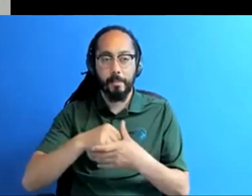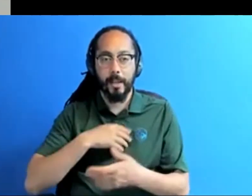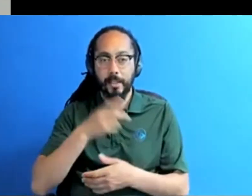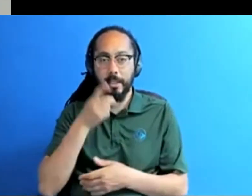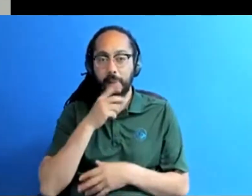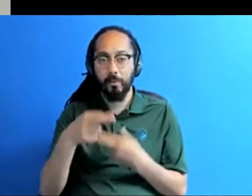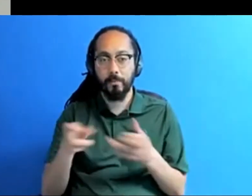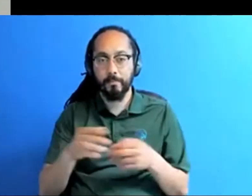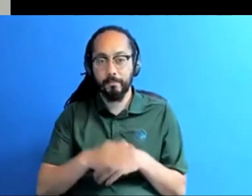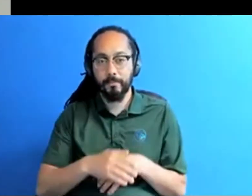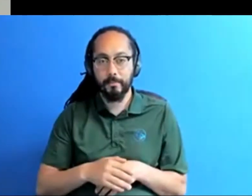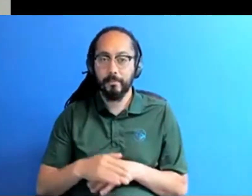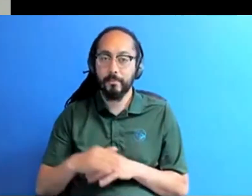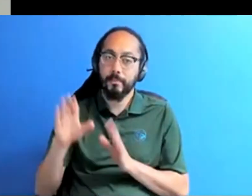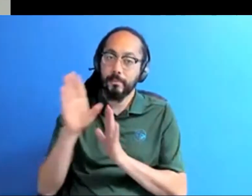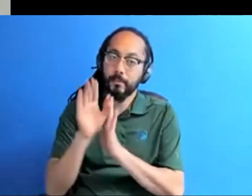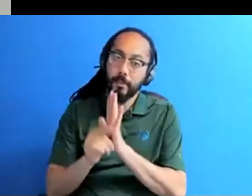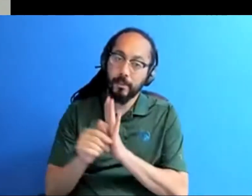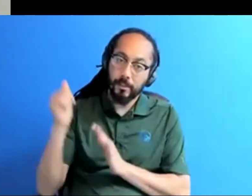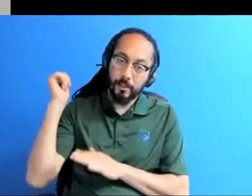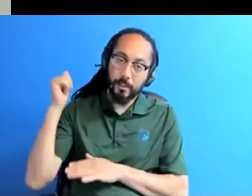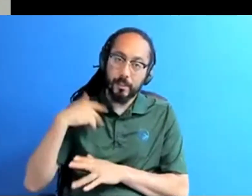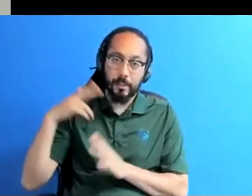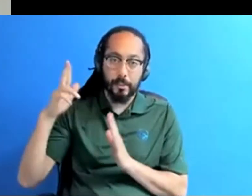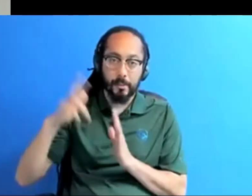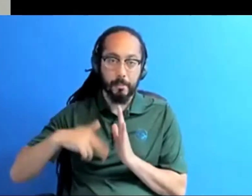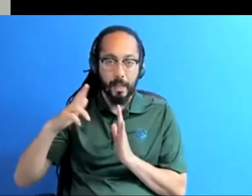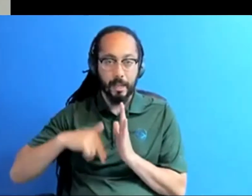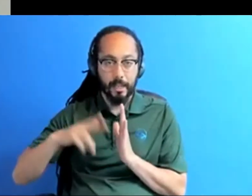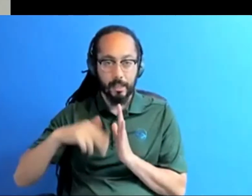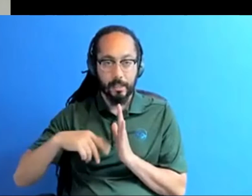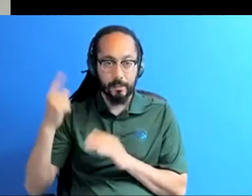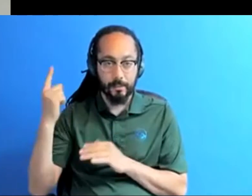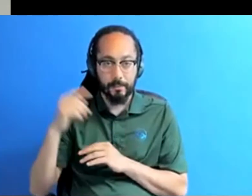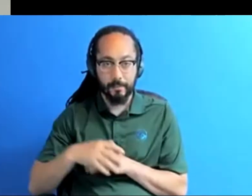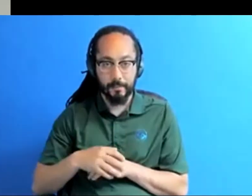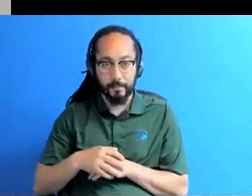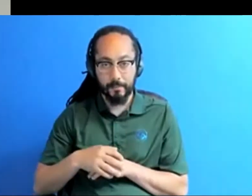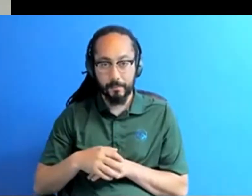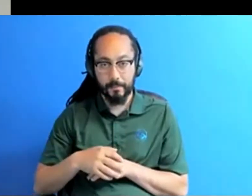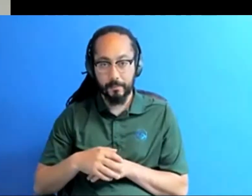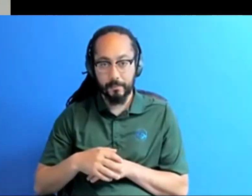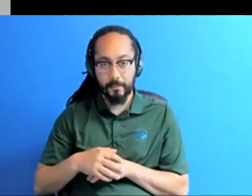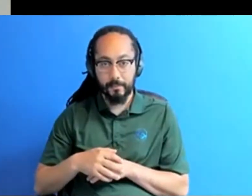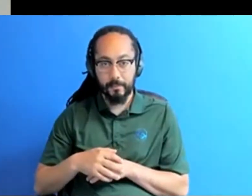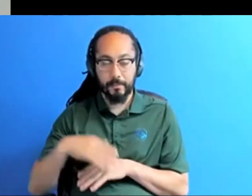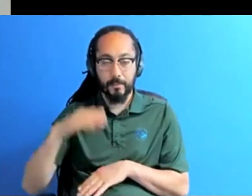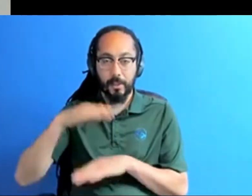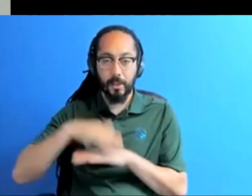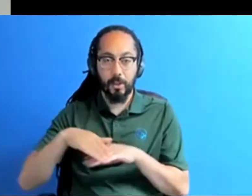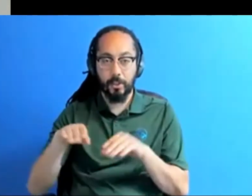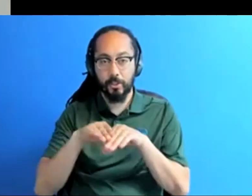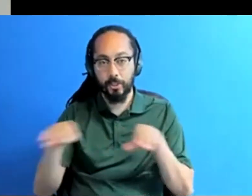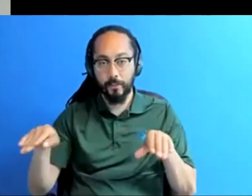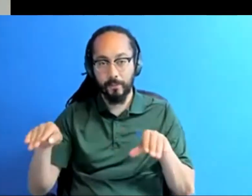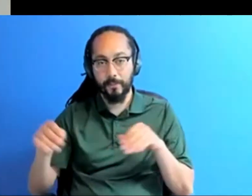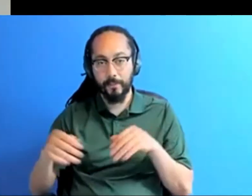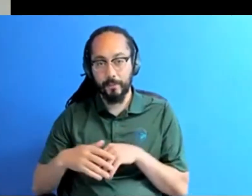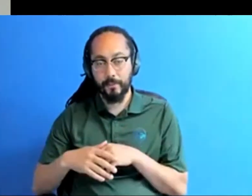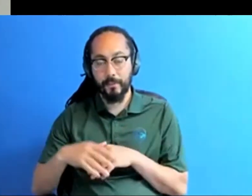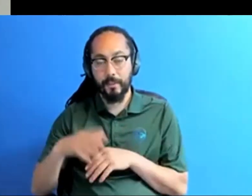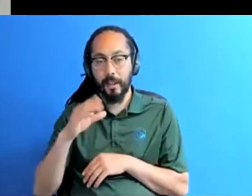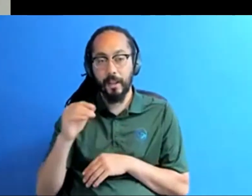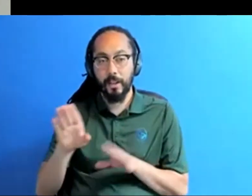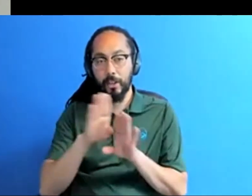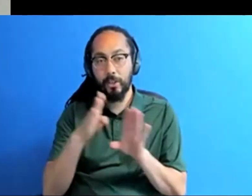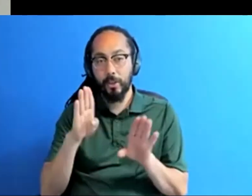the background, there's a painting on a shelf and a door to my